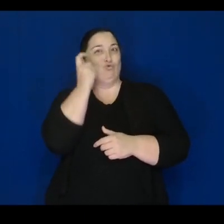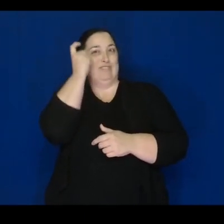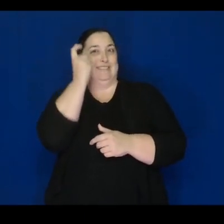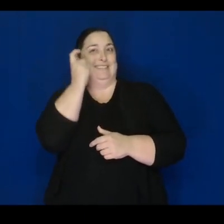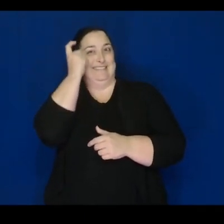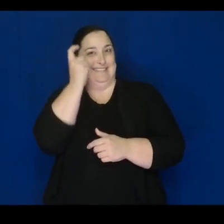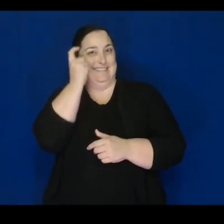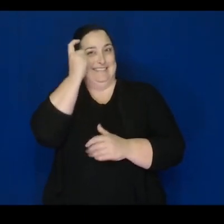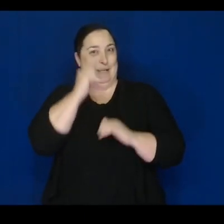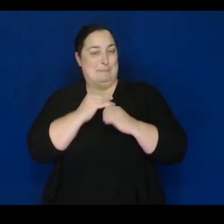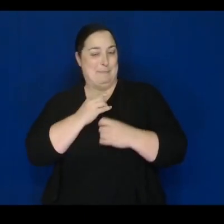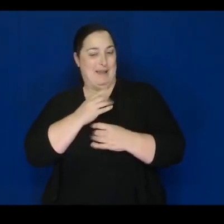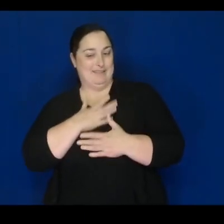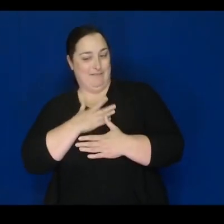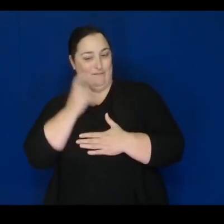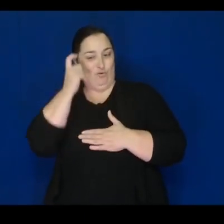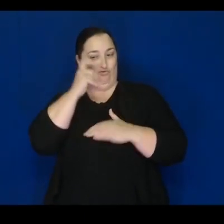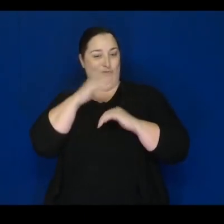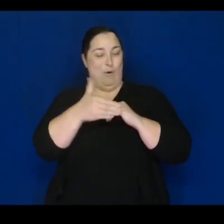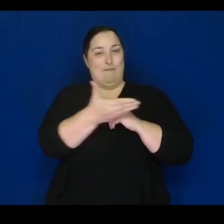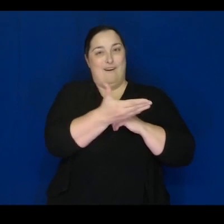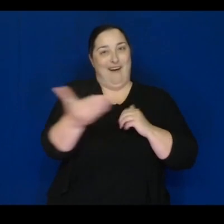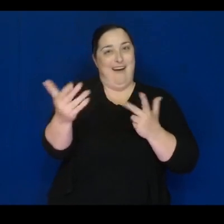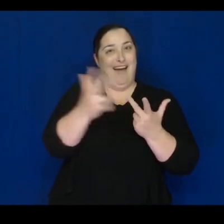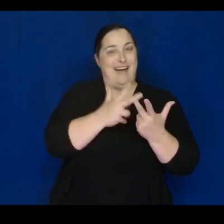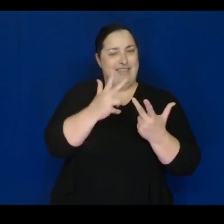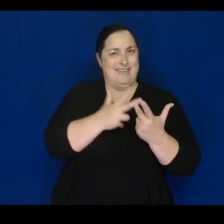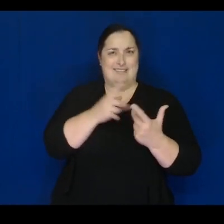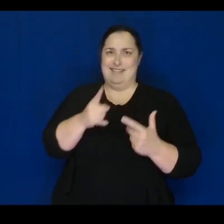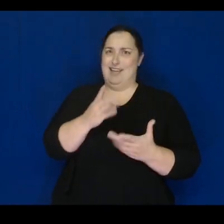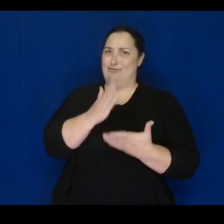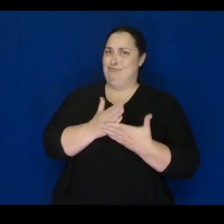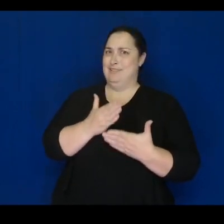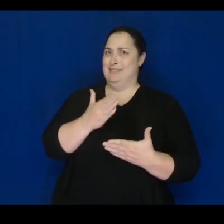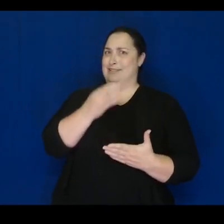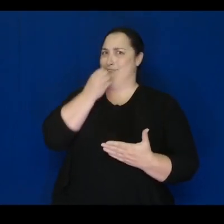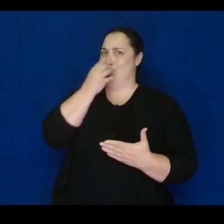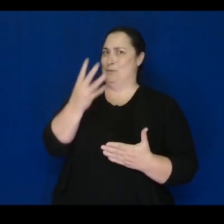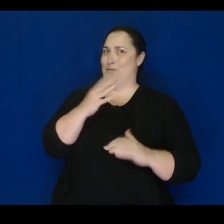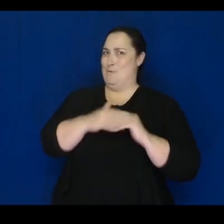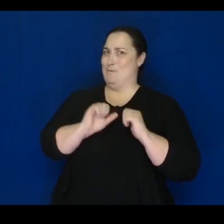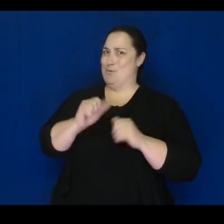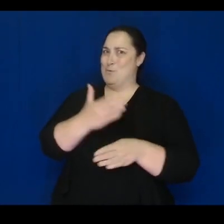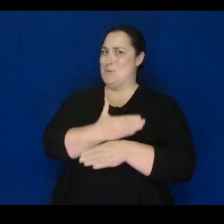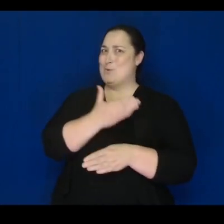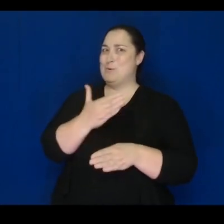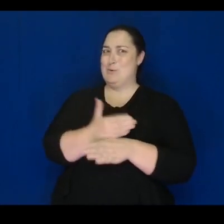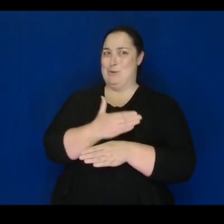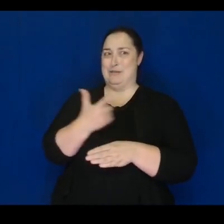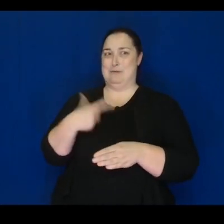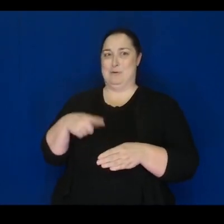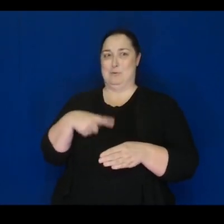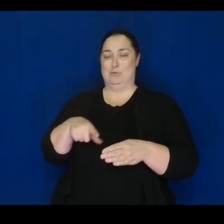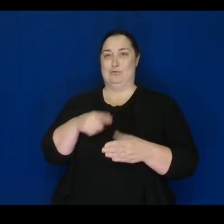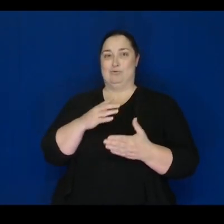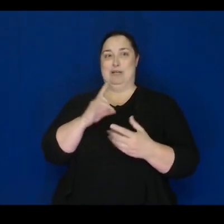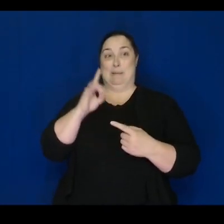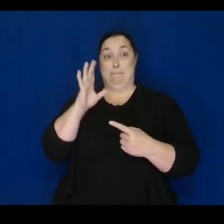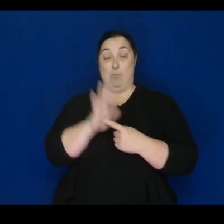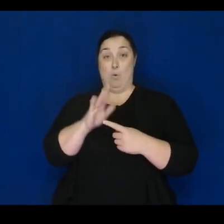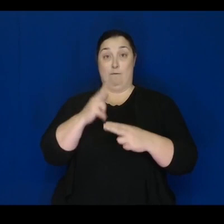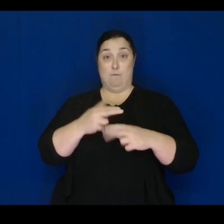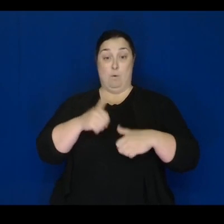other. Absolutely. Yeah. And that is so beautiful about the work you're doing, Krystal, because it is so important that for our